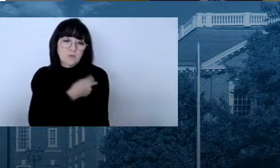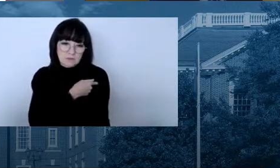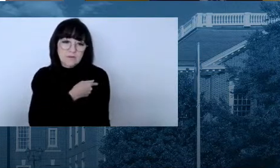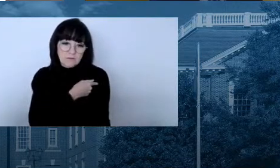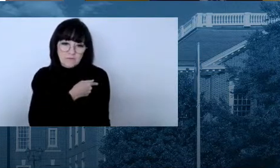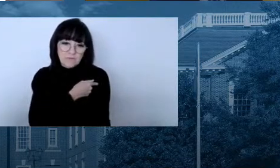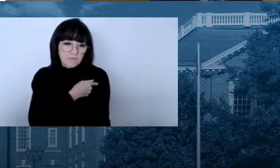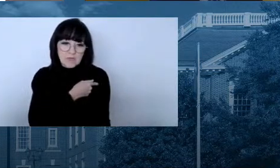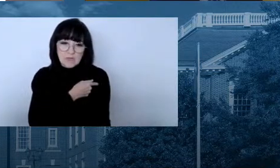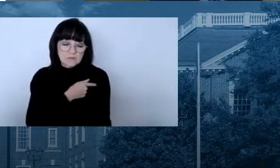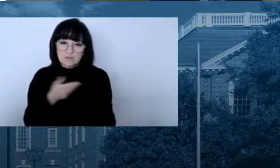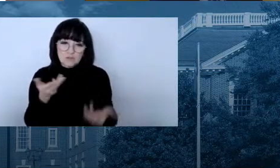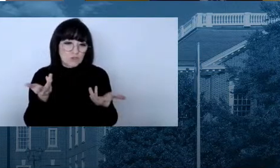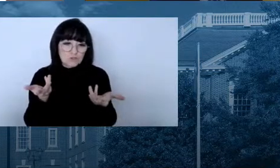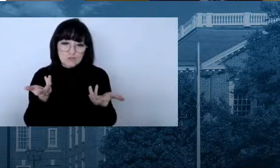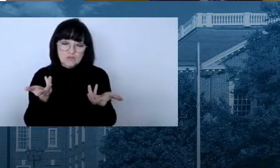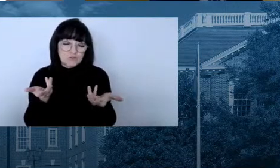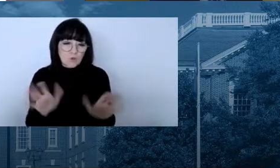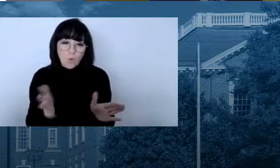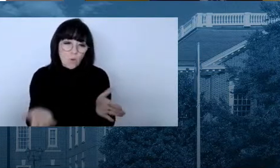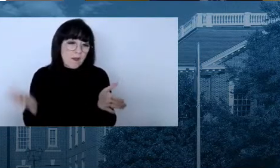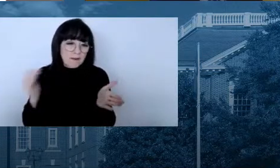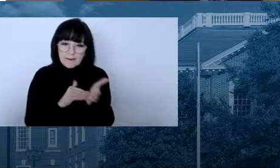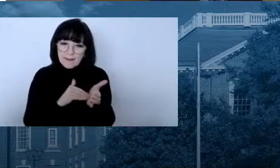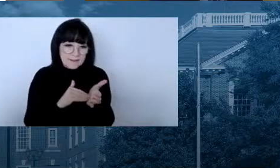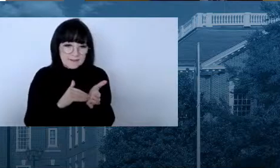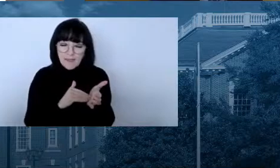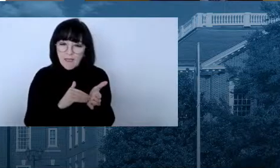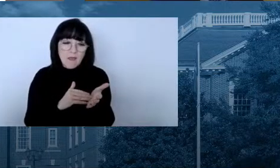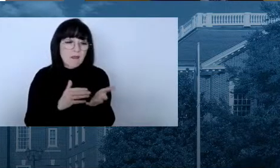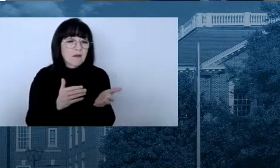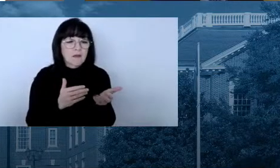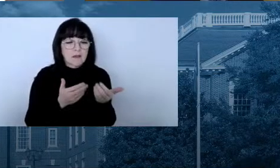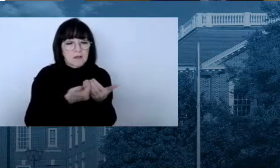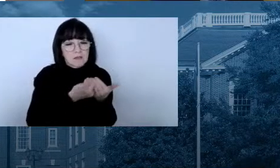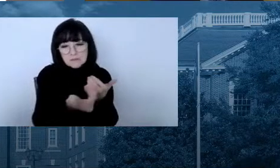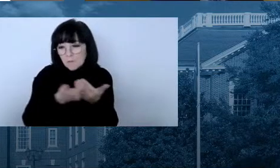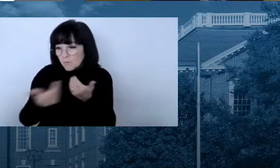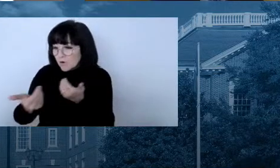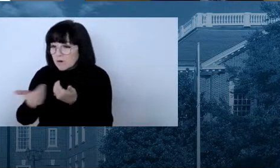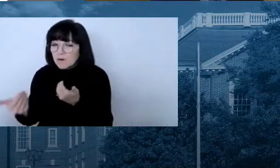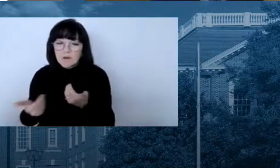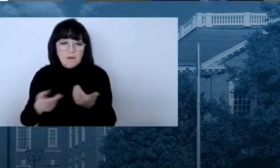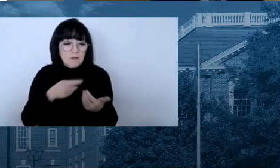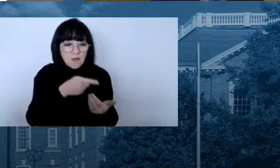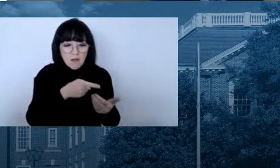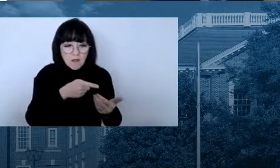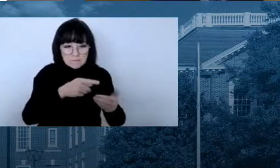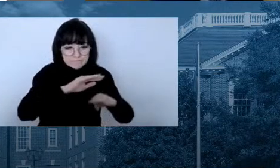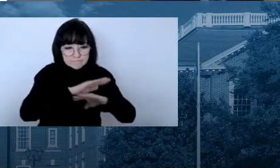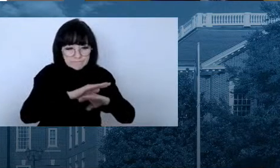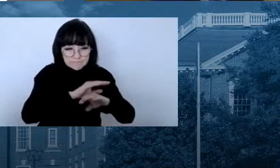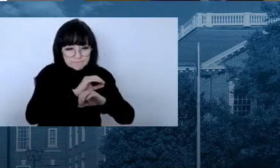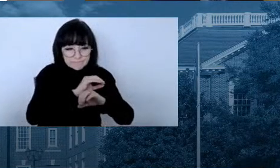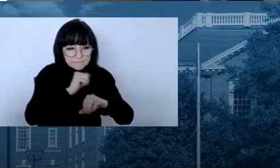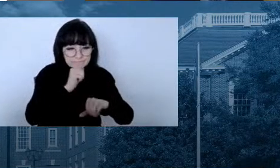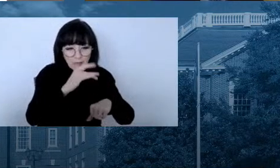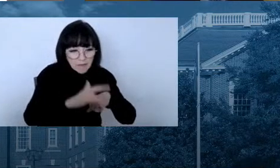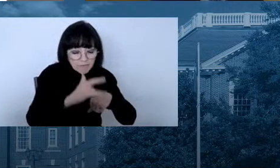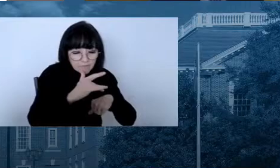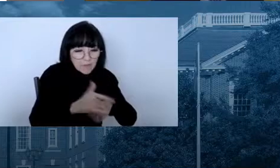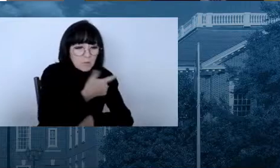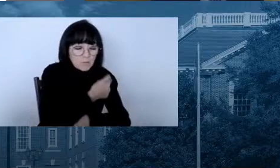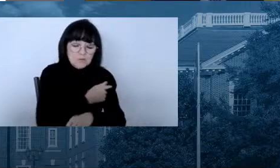running through the Greek alphabet. But I'll leave it there. It is a significant concern that we have to be aware of and defer to clinical